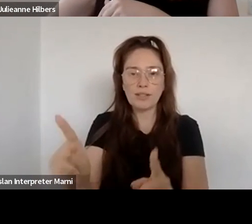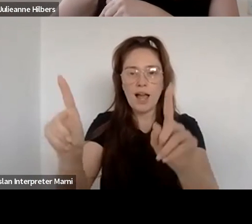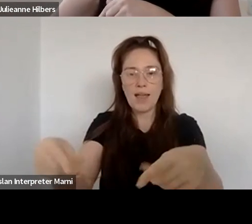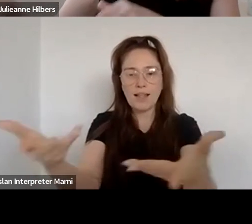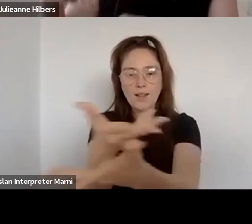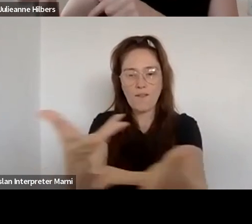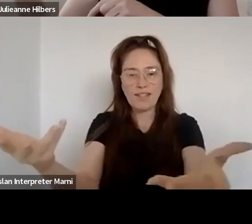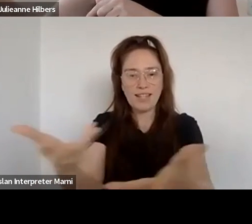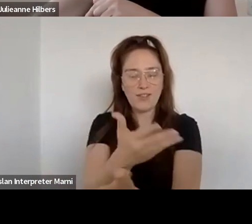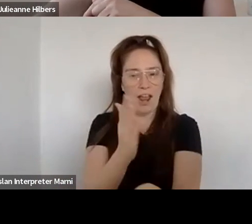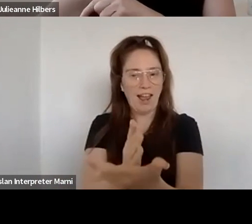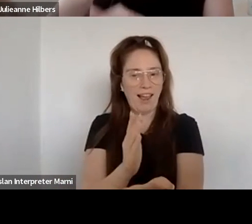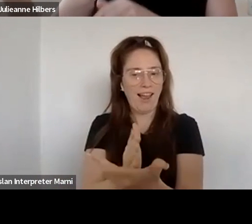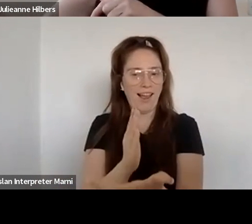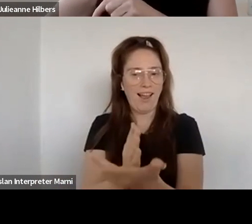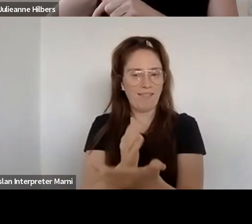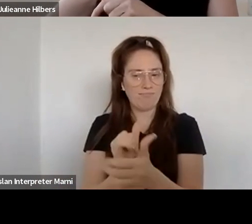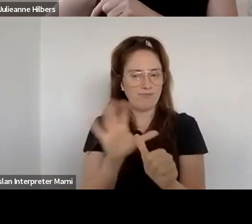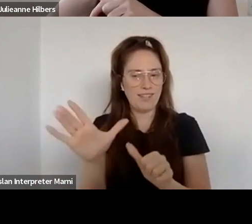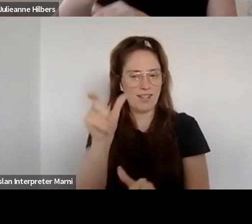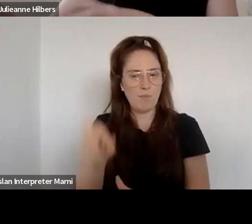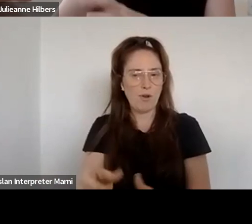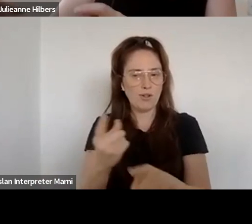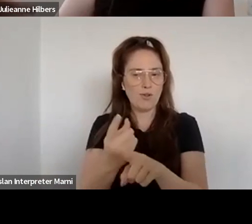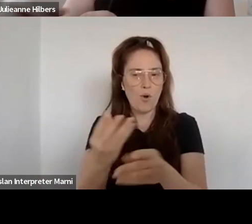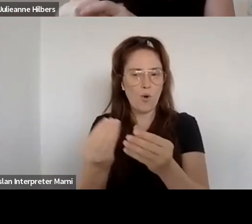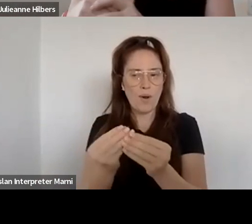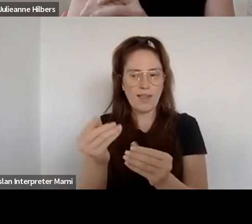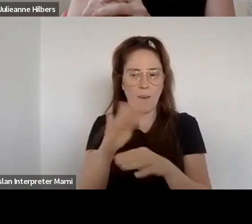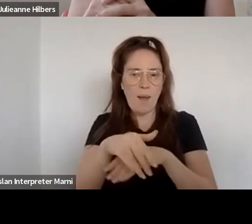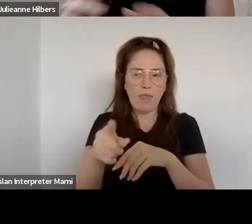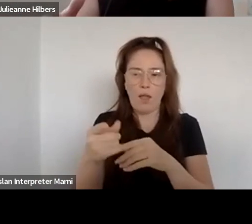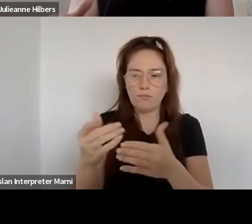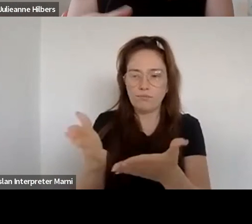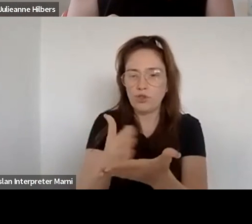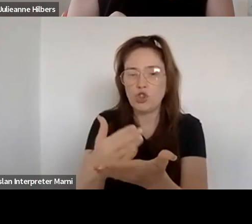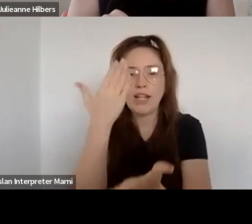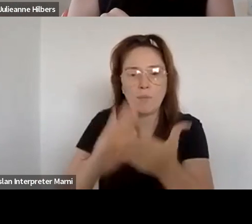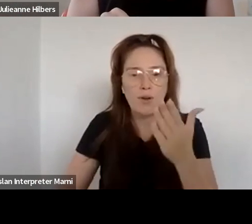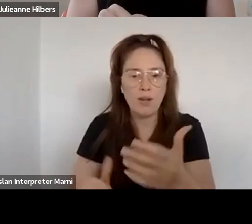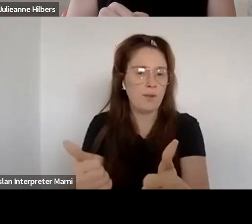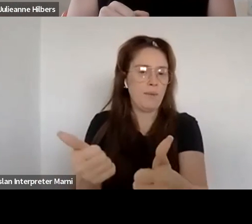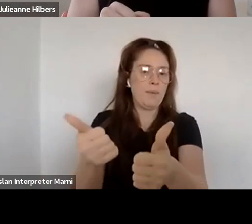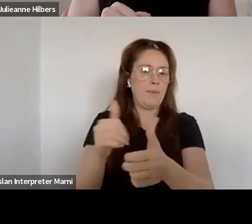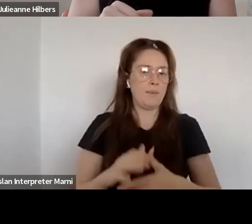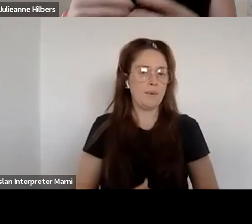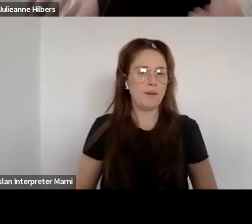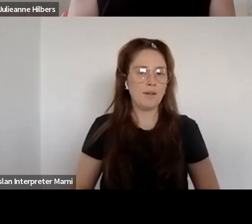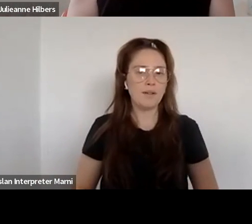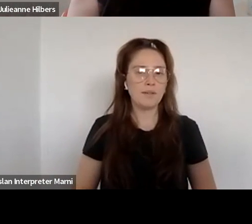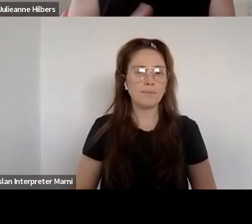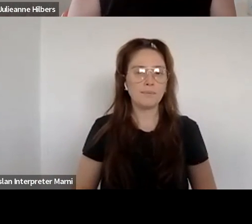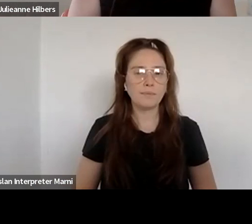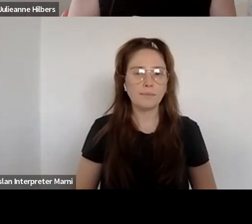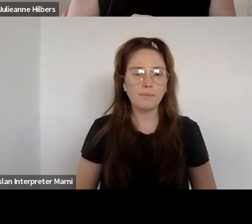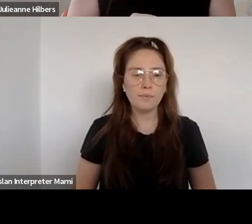right person to have the conversation about that whatever it is that shared experience was. So some of